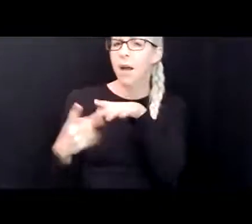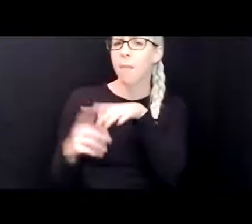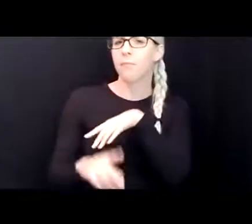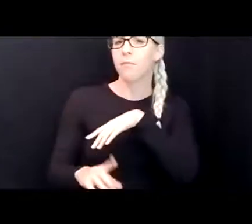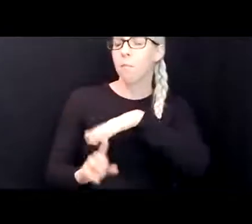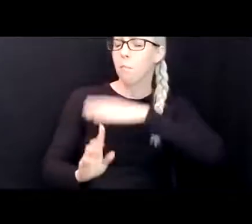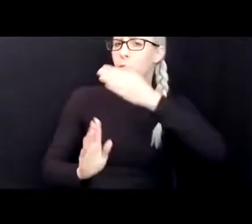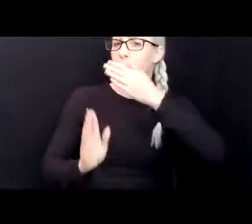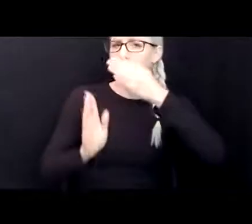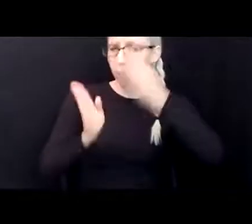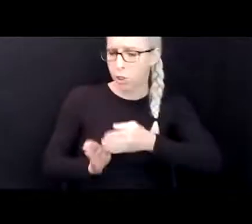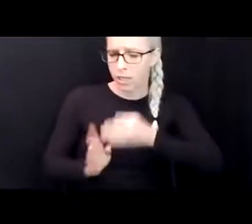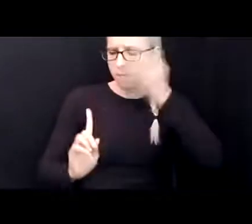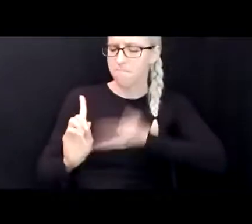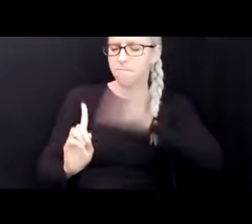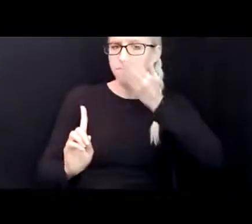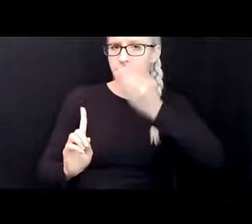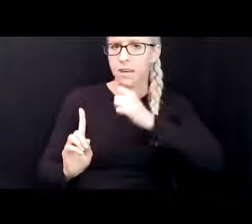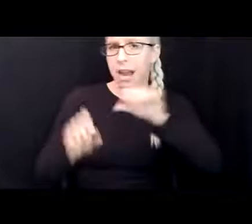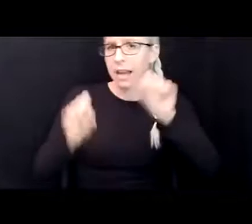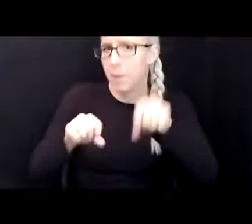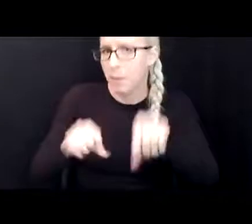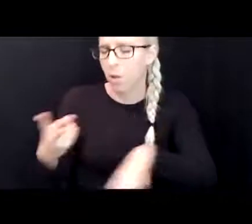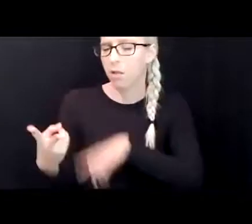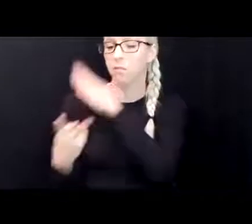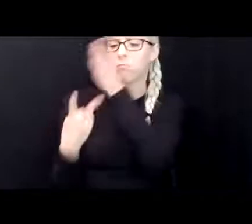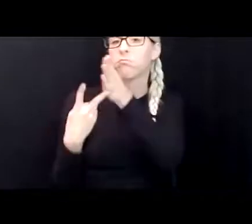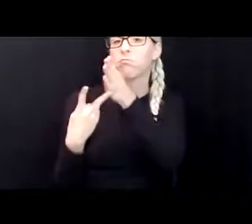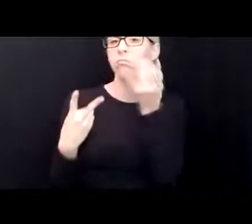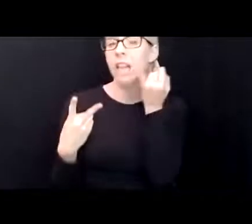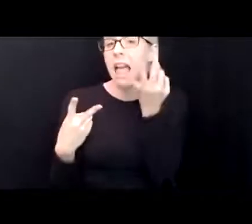incapacitated? And then part two, if